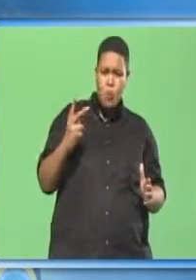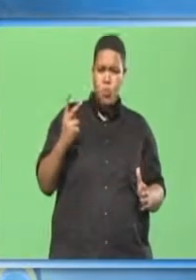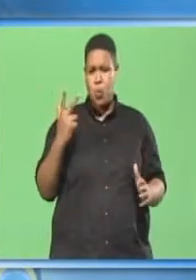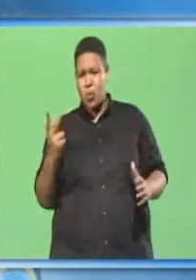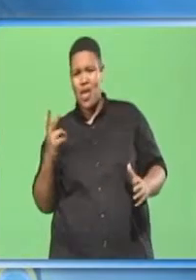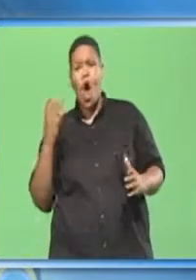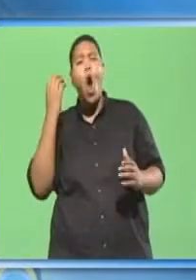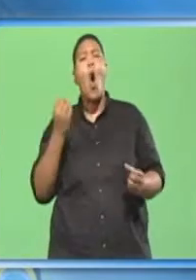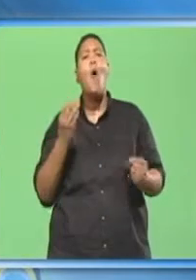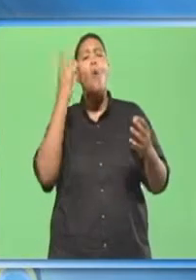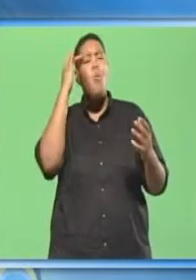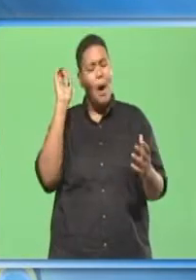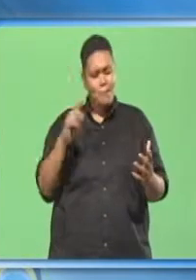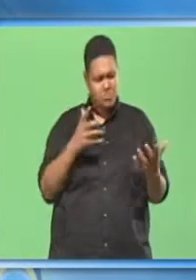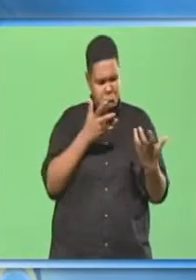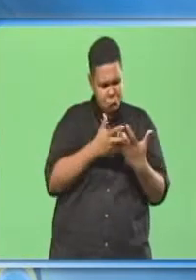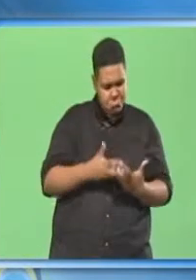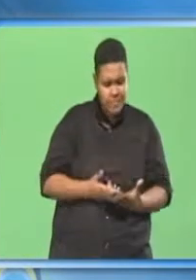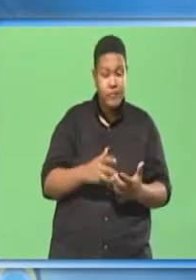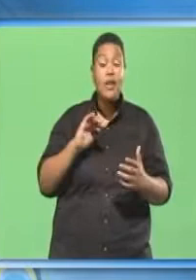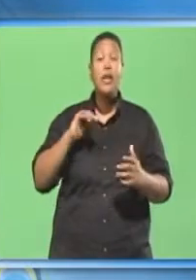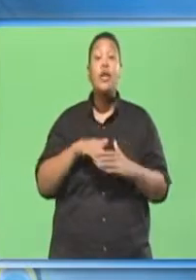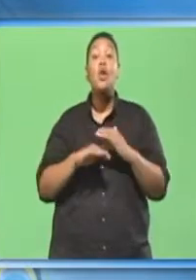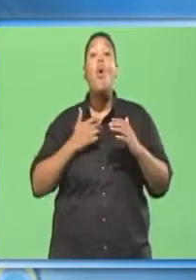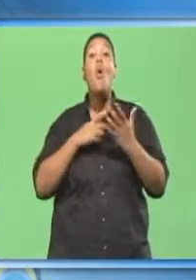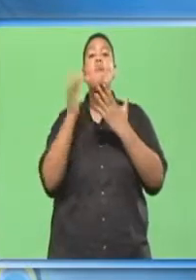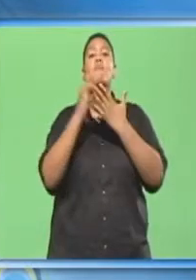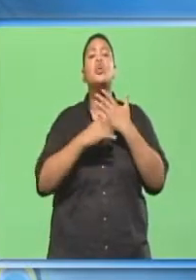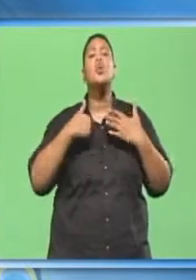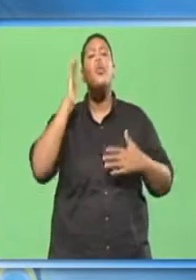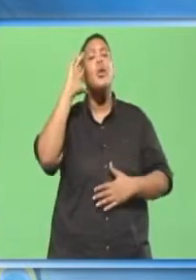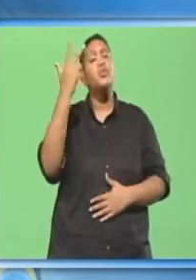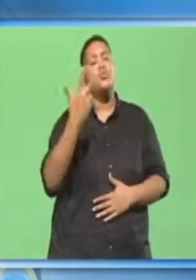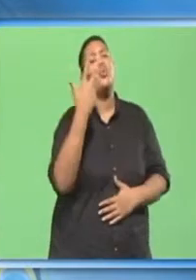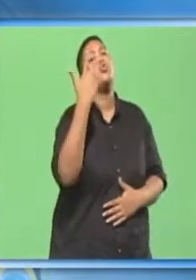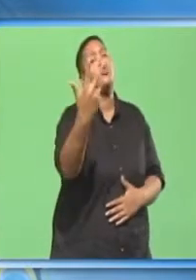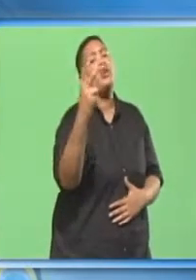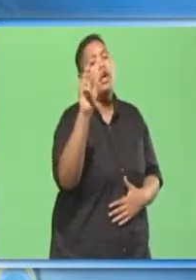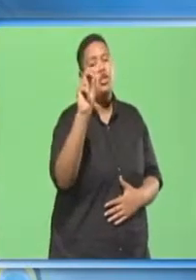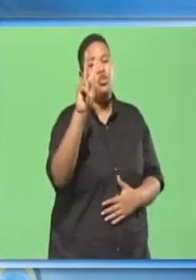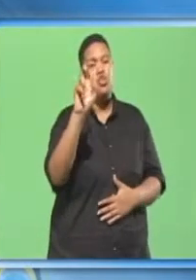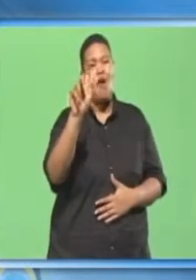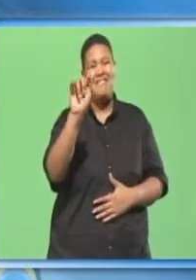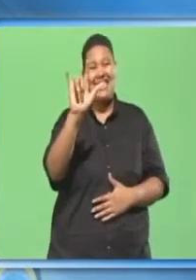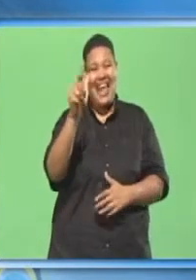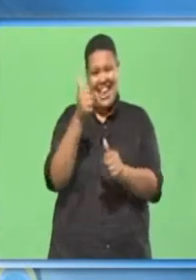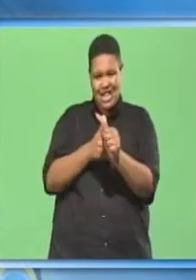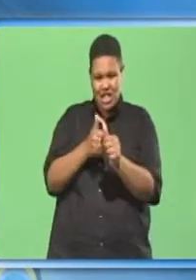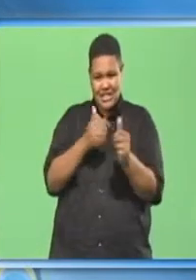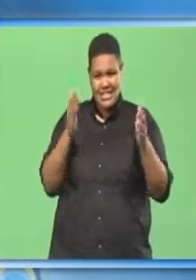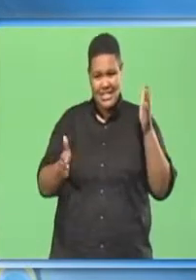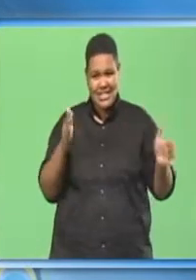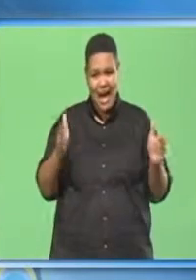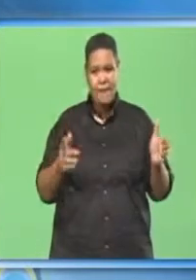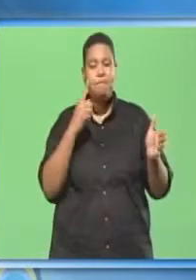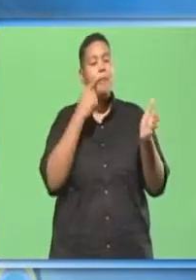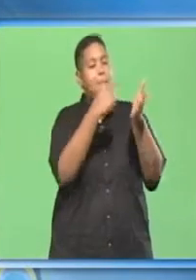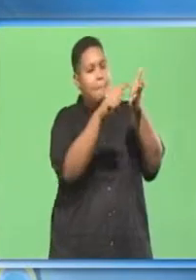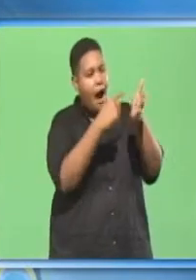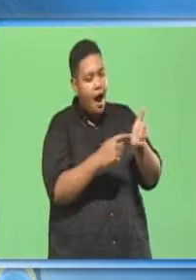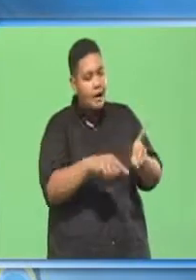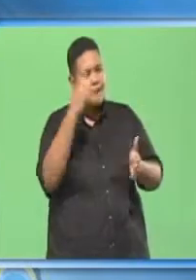tails and pins will be. In our project, we will use 3 dovetails on each side. Marking out the